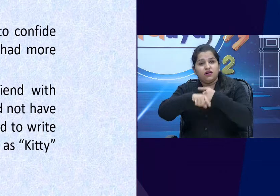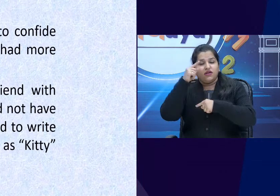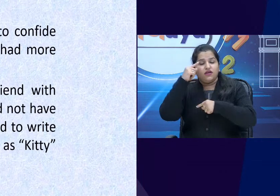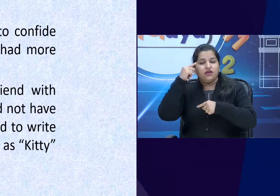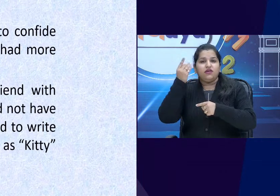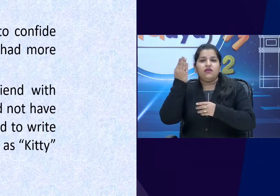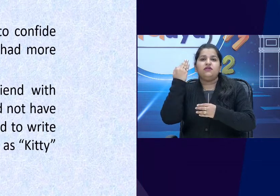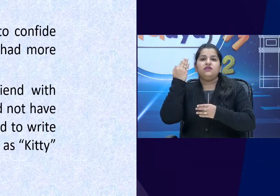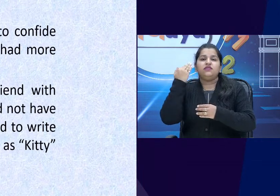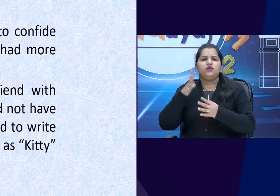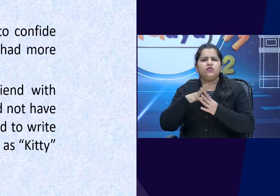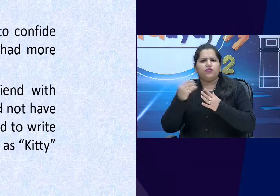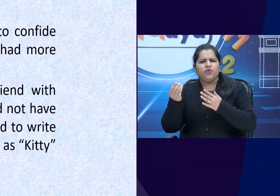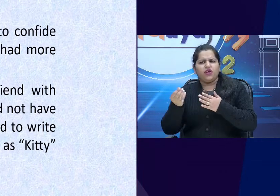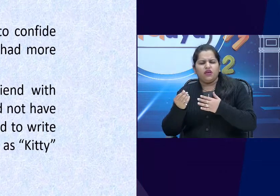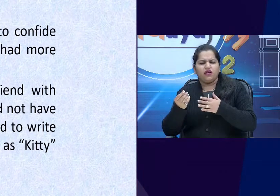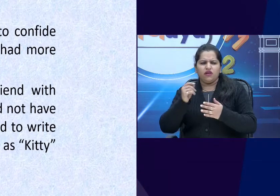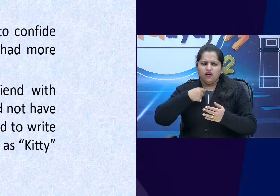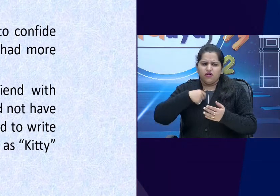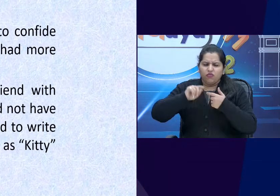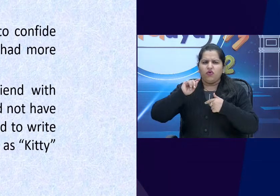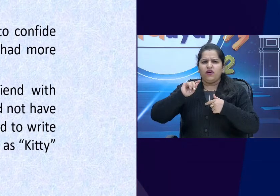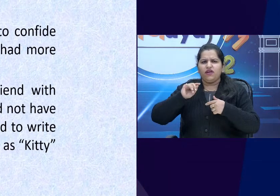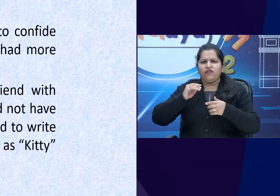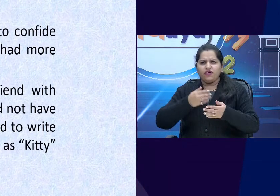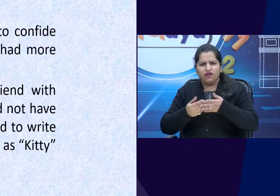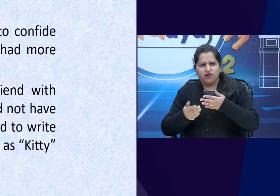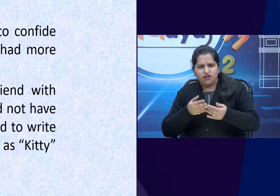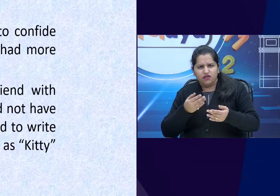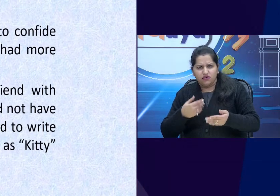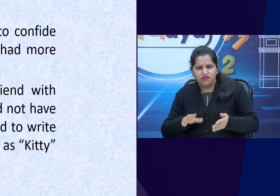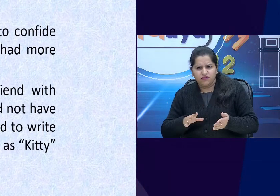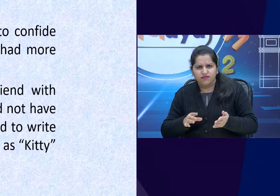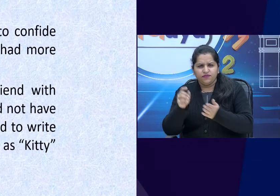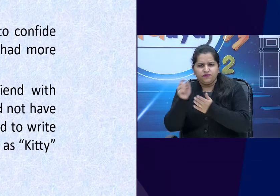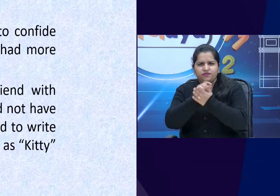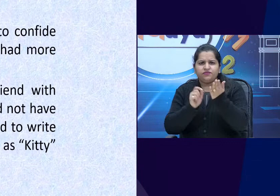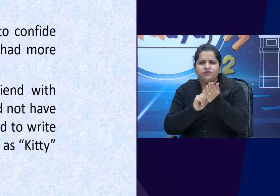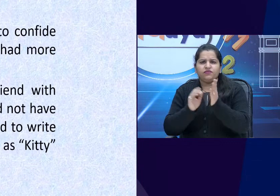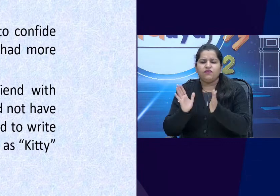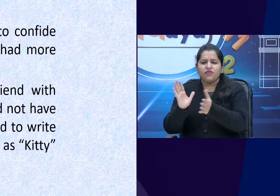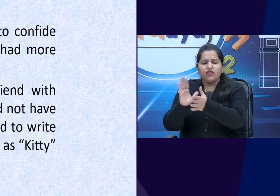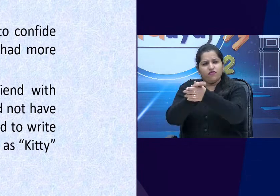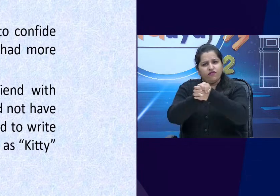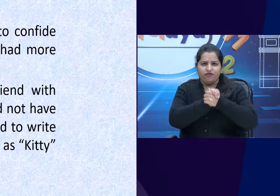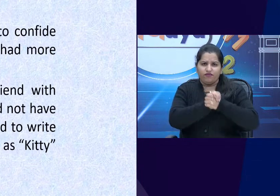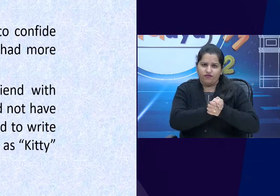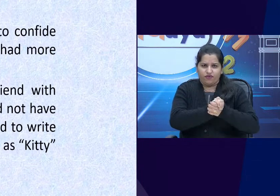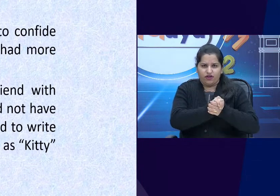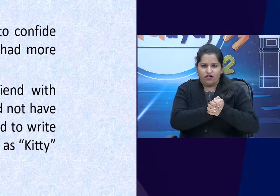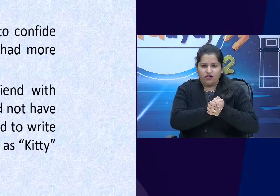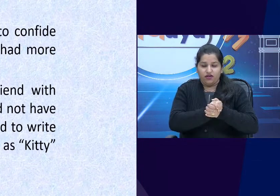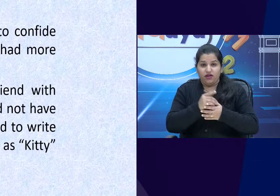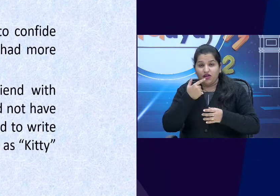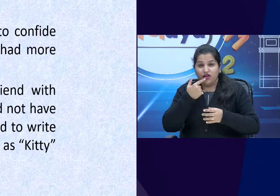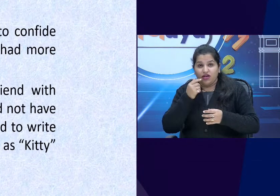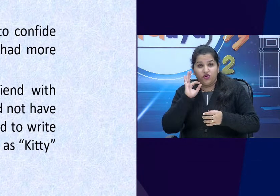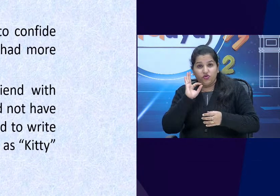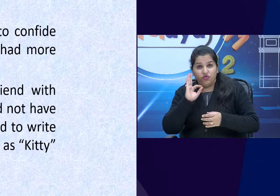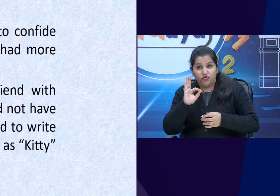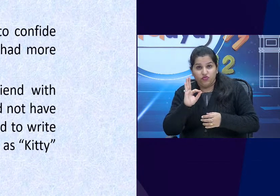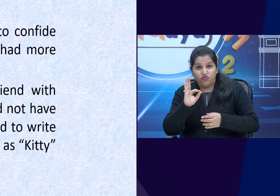days went by, diary considered and considered her diary as a friend. And what she did, she